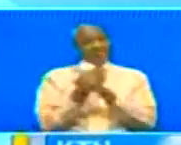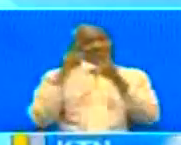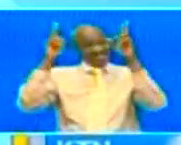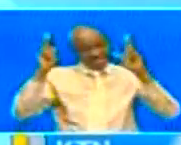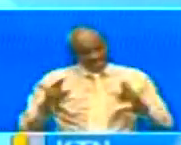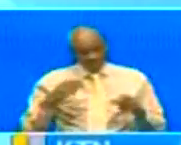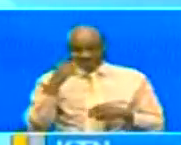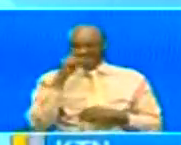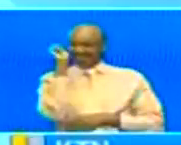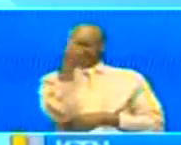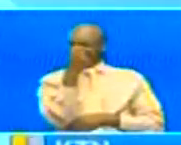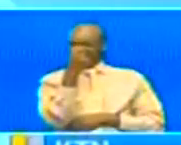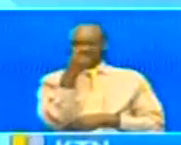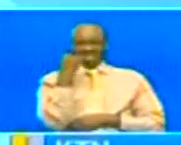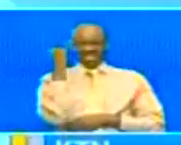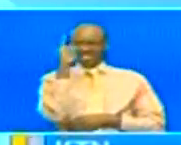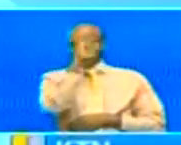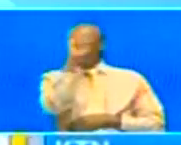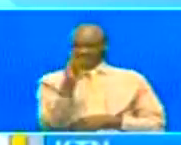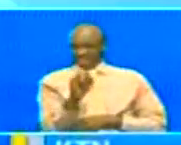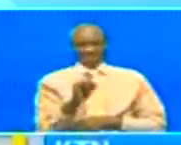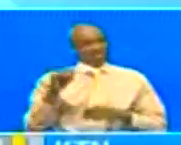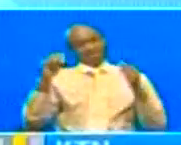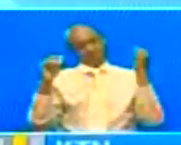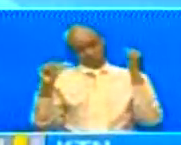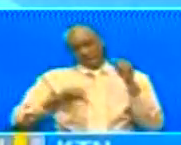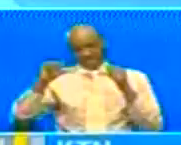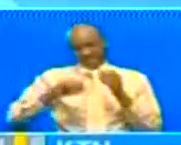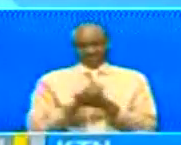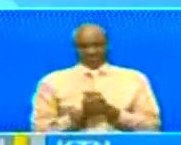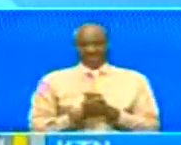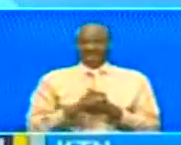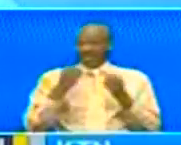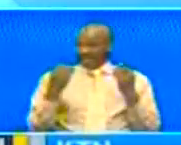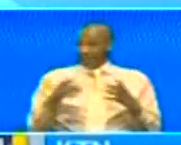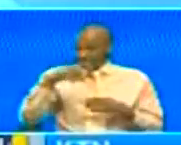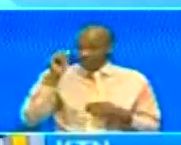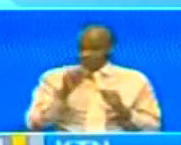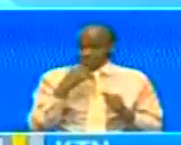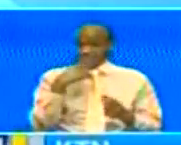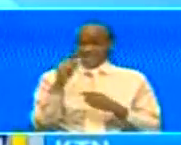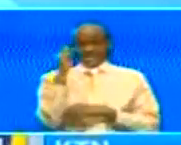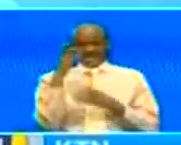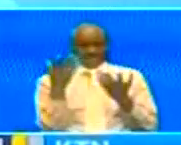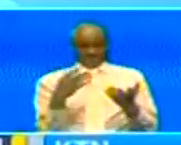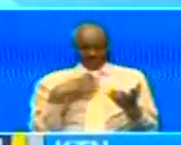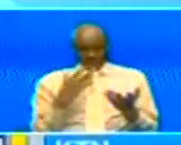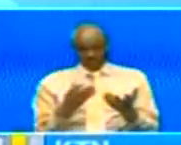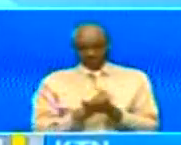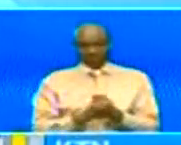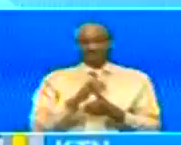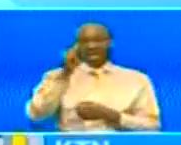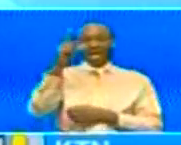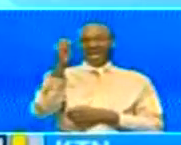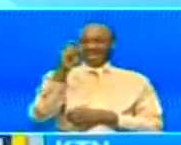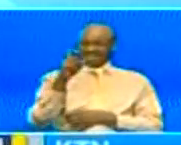the many diplomats out there still convince the world that Kenya is the place to be? Tonight, KTN special correspondent Alex Chamwada